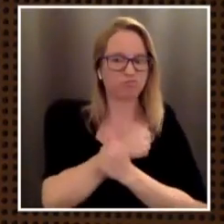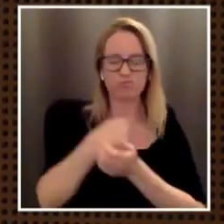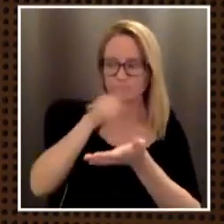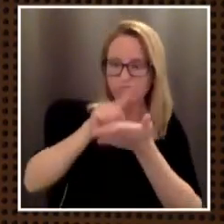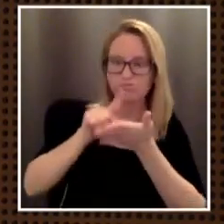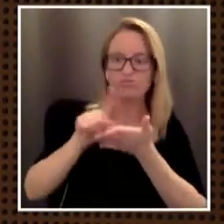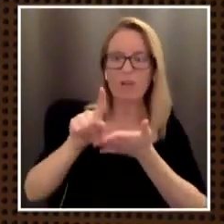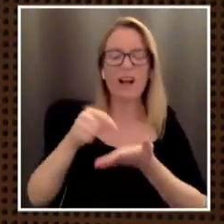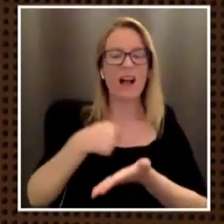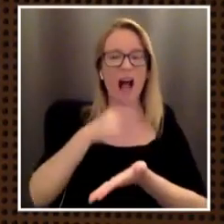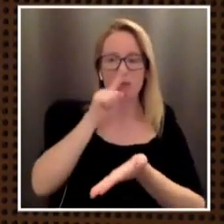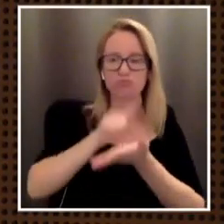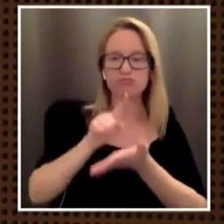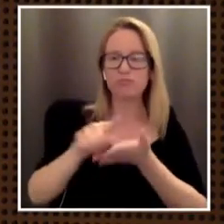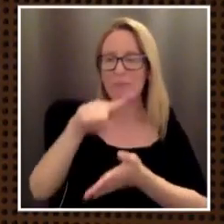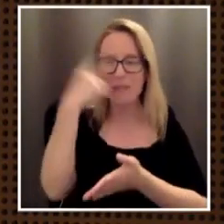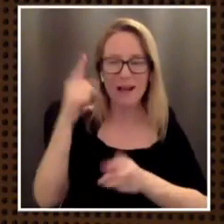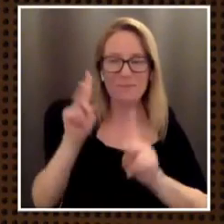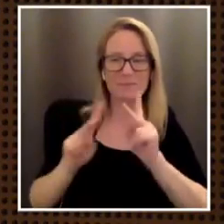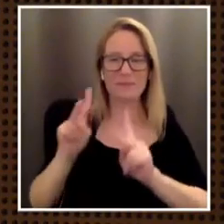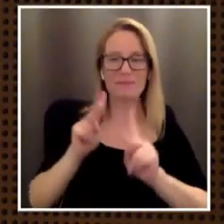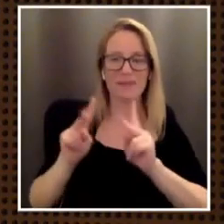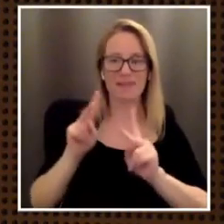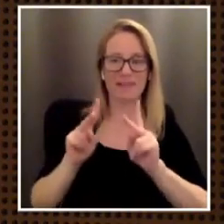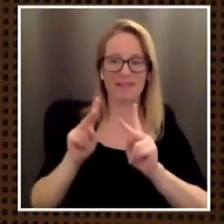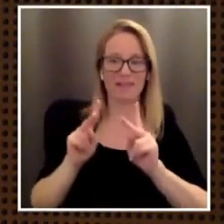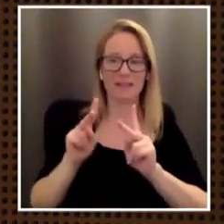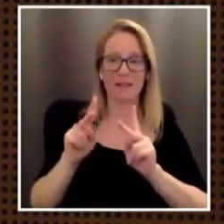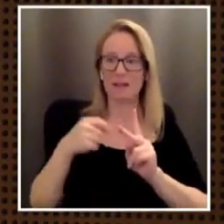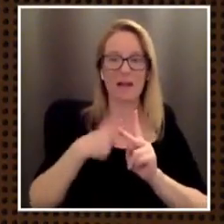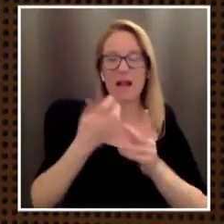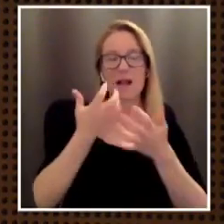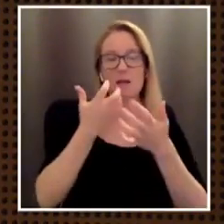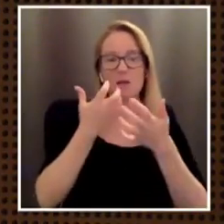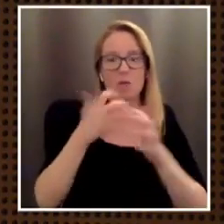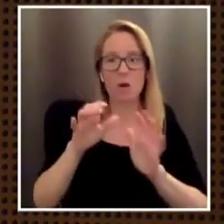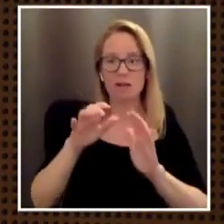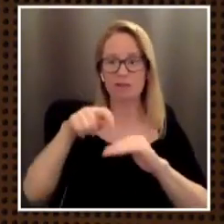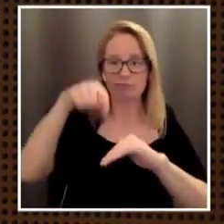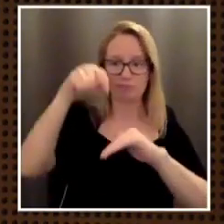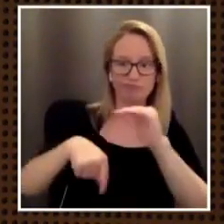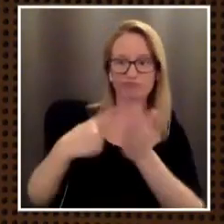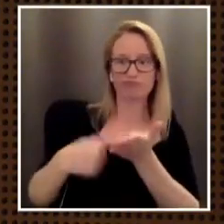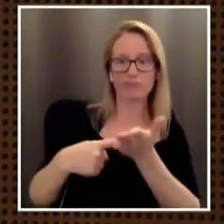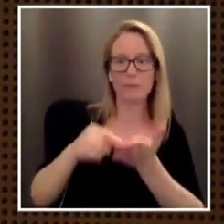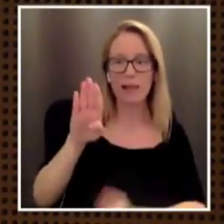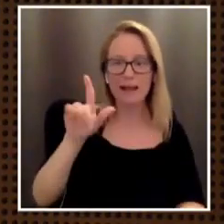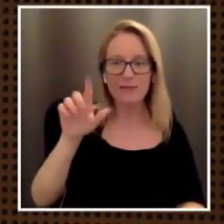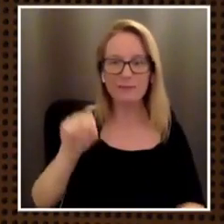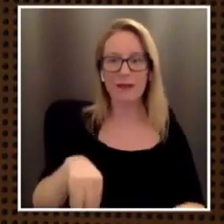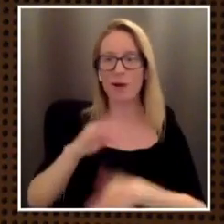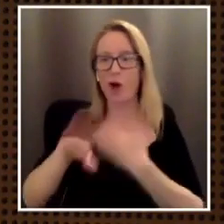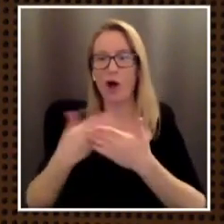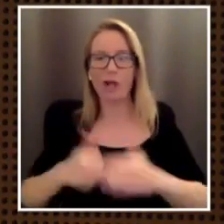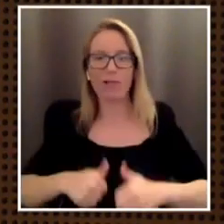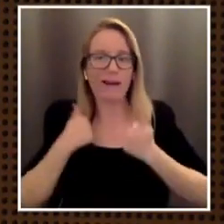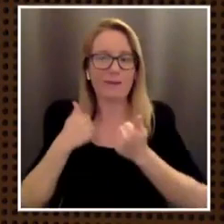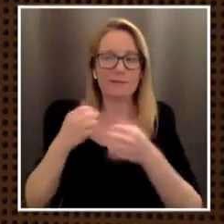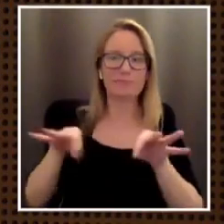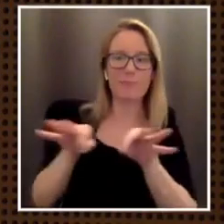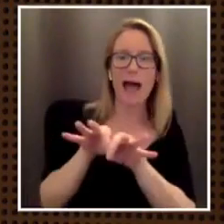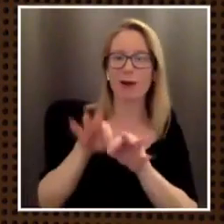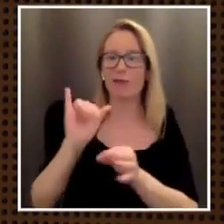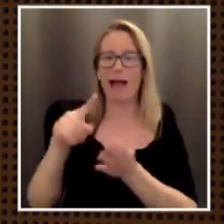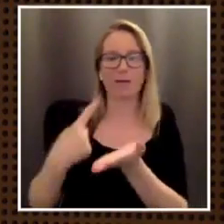deeply in love with black people. And because I don't want to get into the Black Lives Matter, All Lives Matter discussion, I'm going to